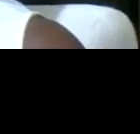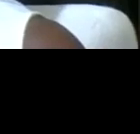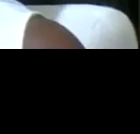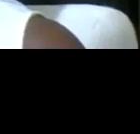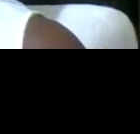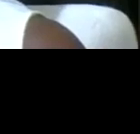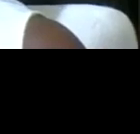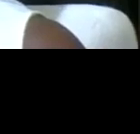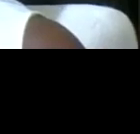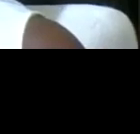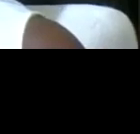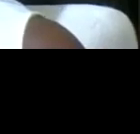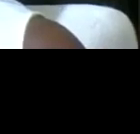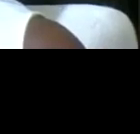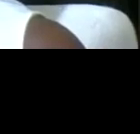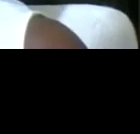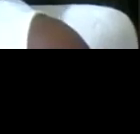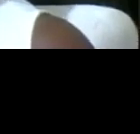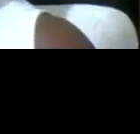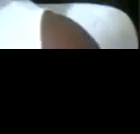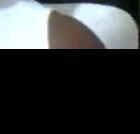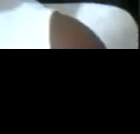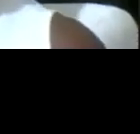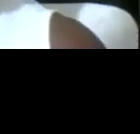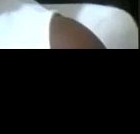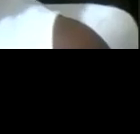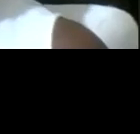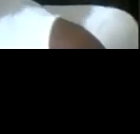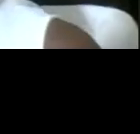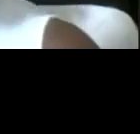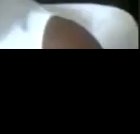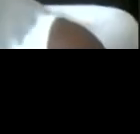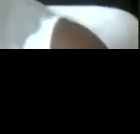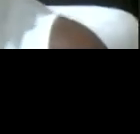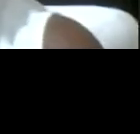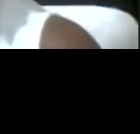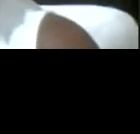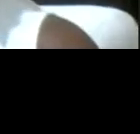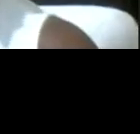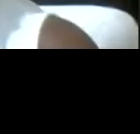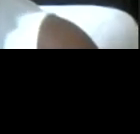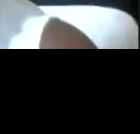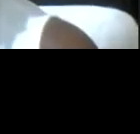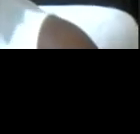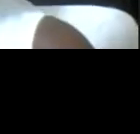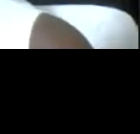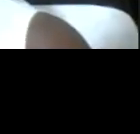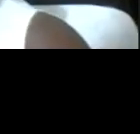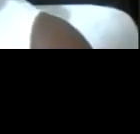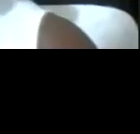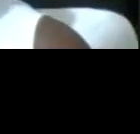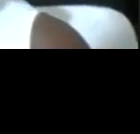Okay, like to welcome everybody to this fifth seminar, and our theme today is